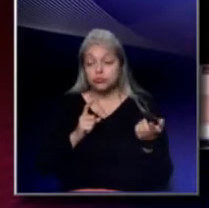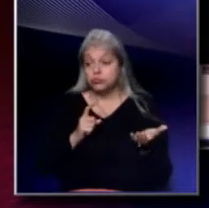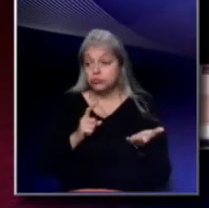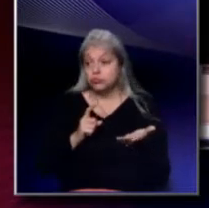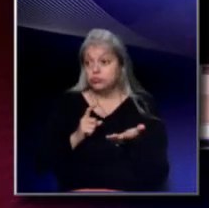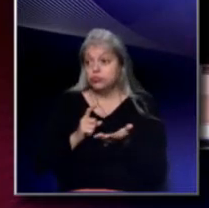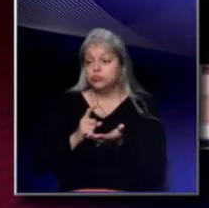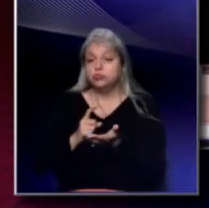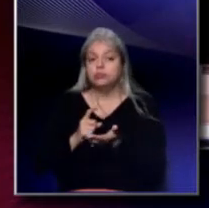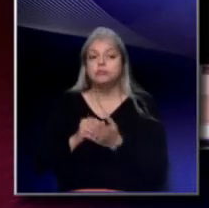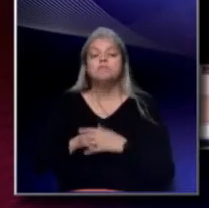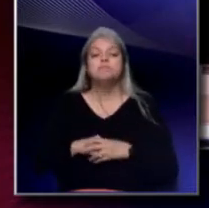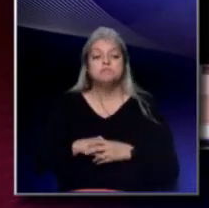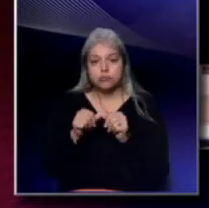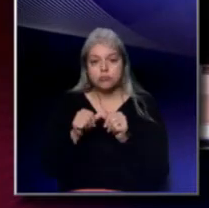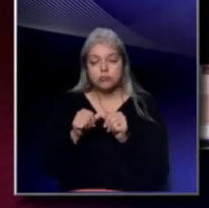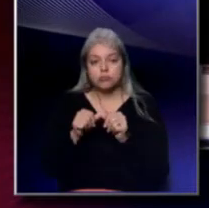Okay.